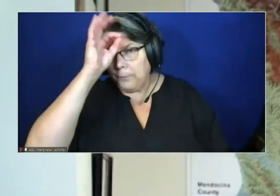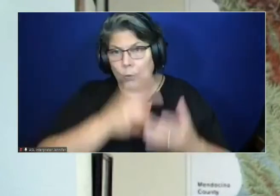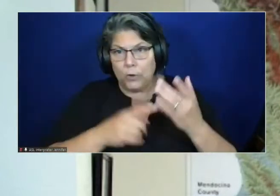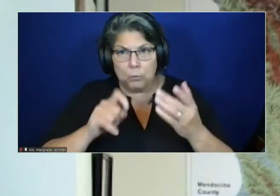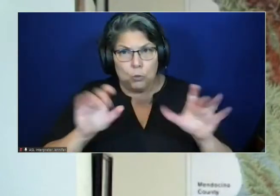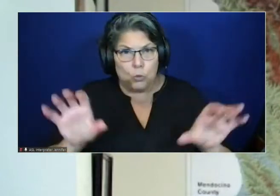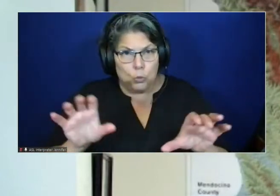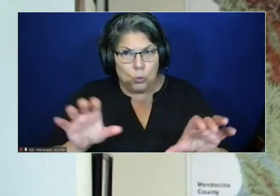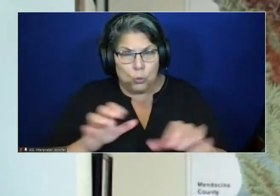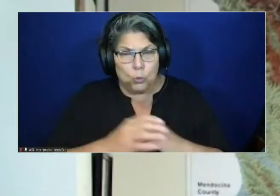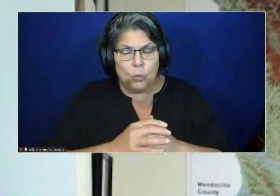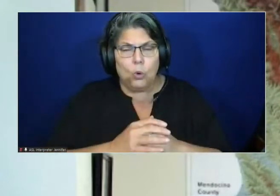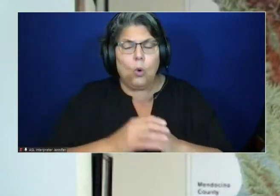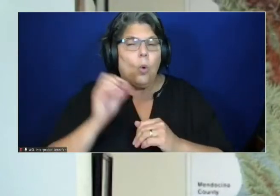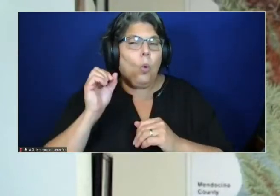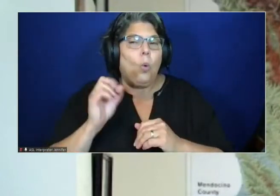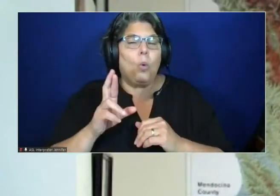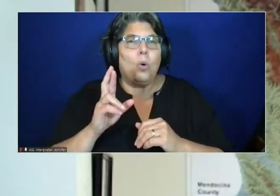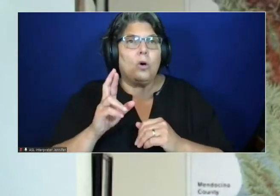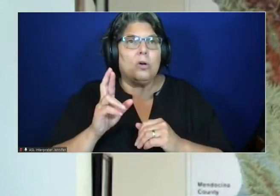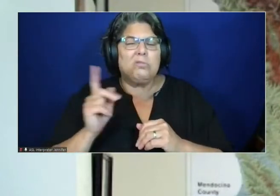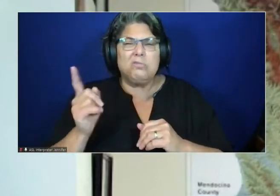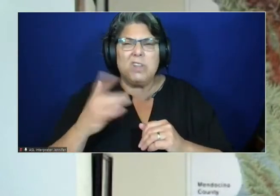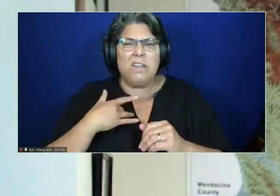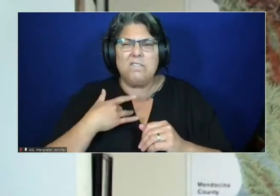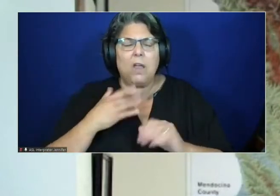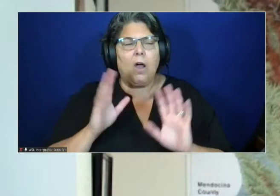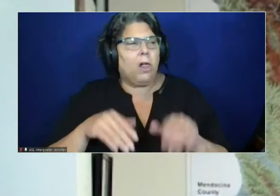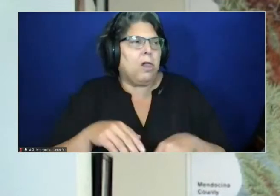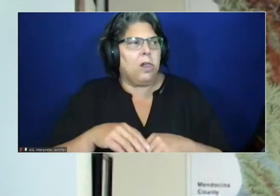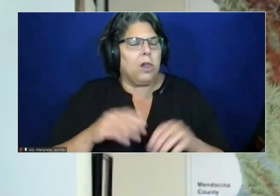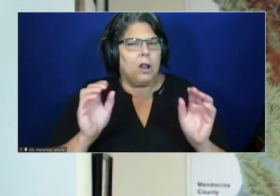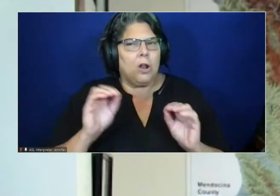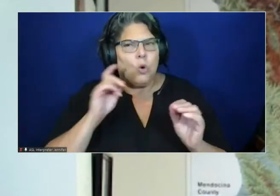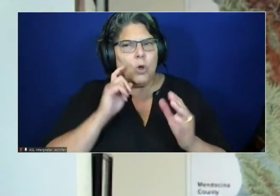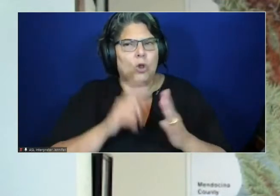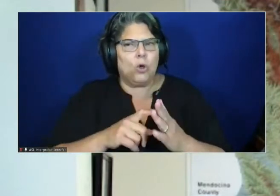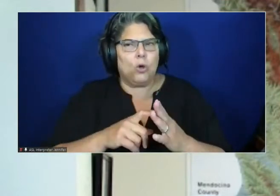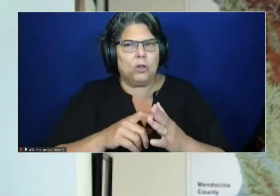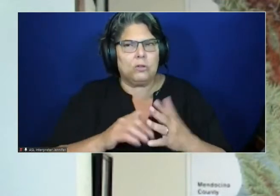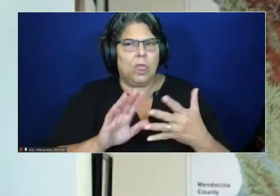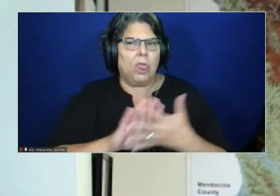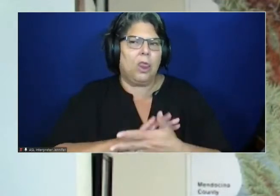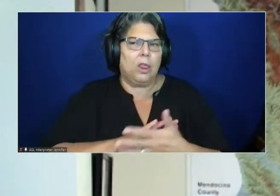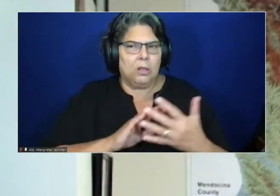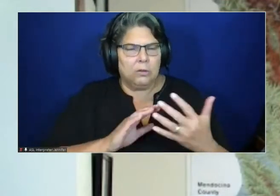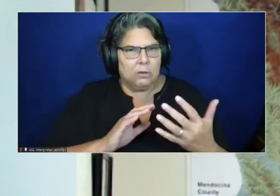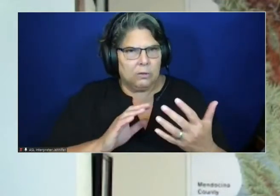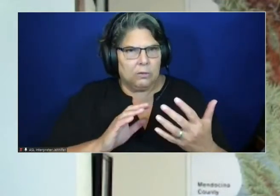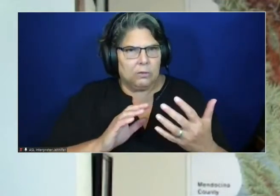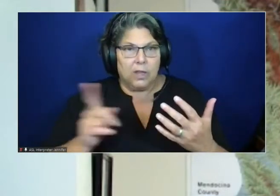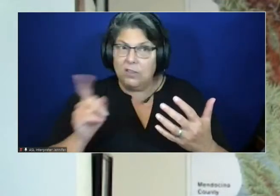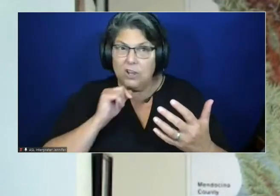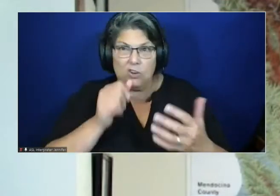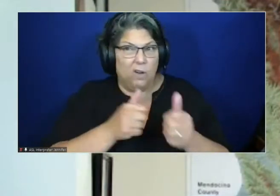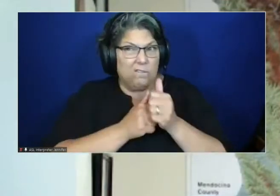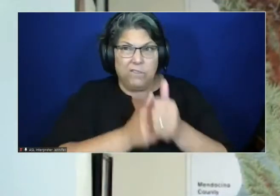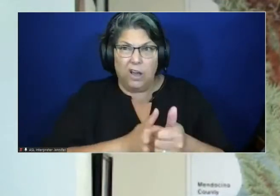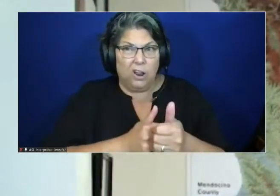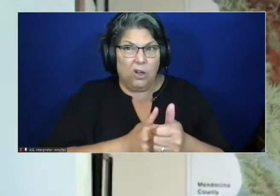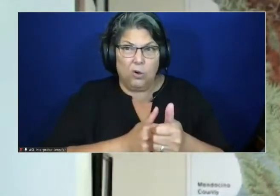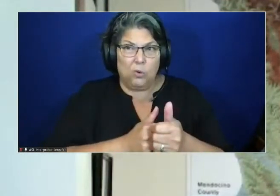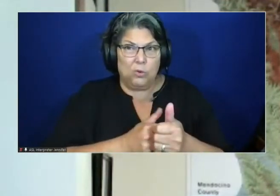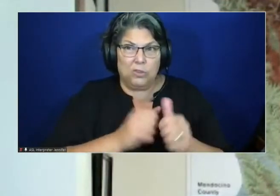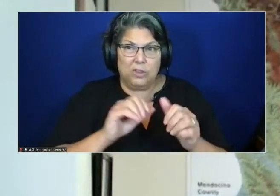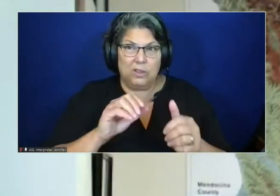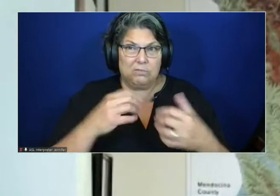happen, or sometimes where they feel like they can get away with it and they don't follow the orders. And it may